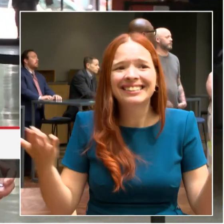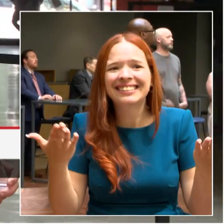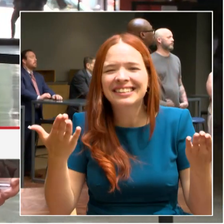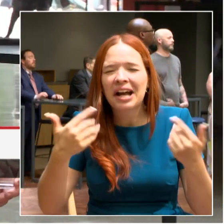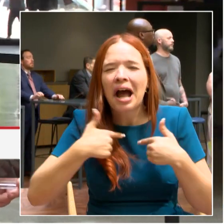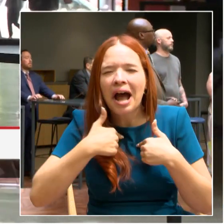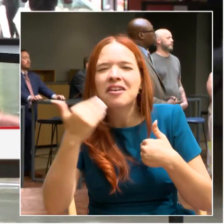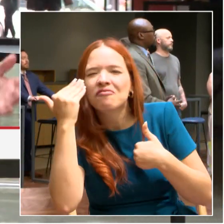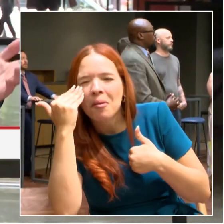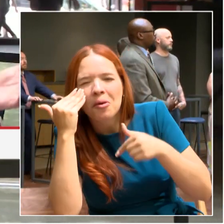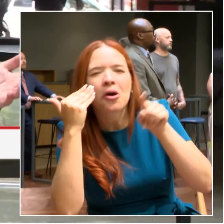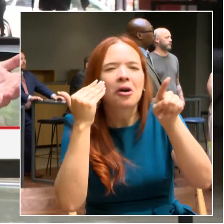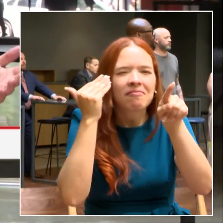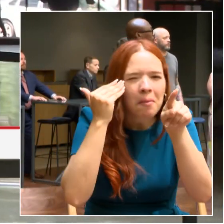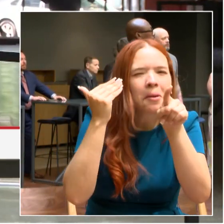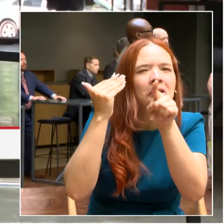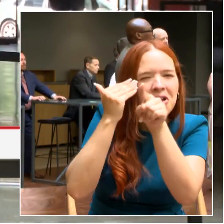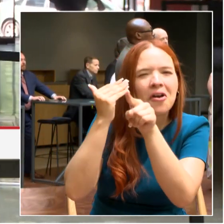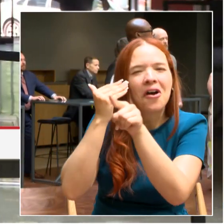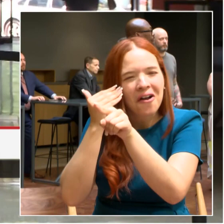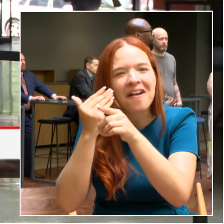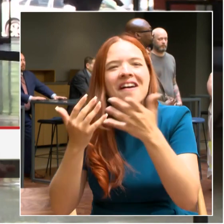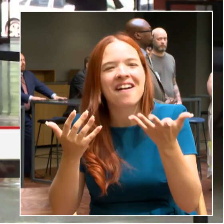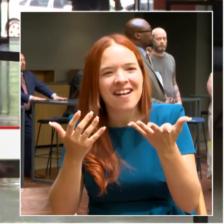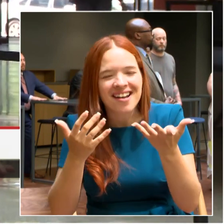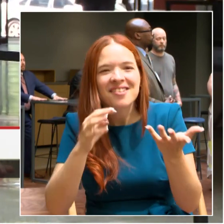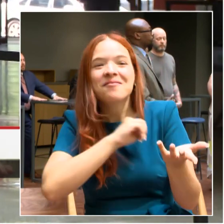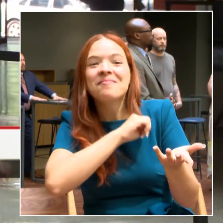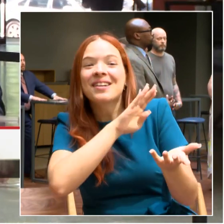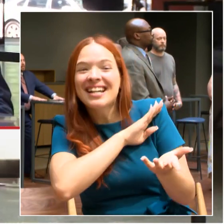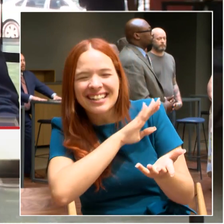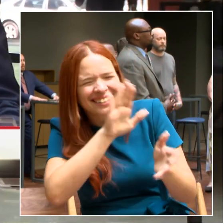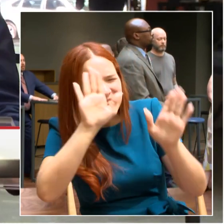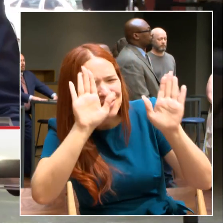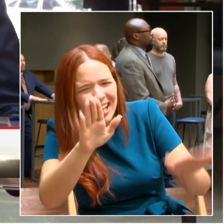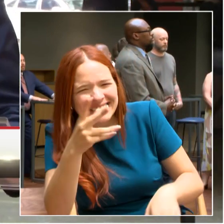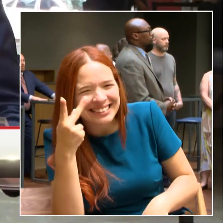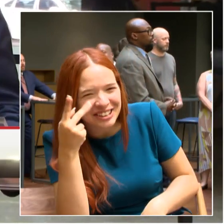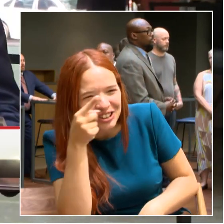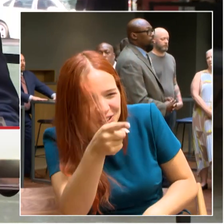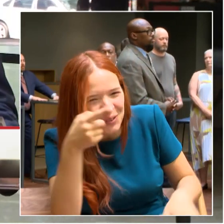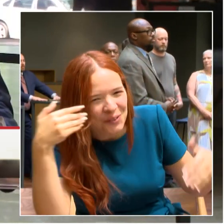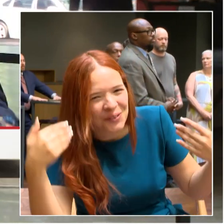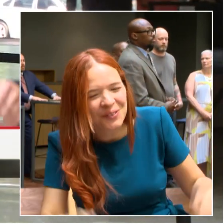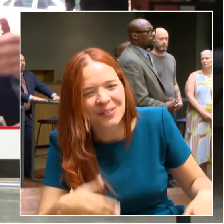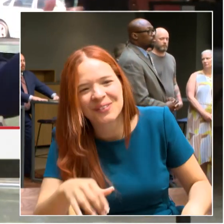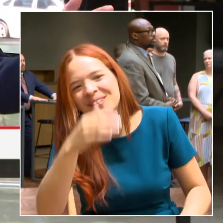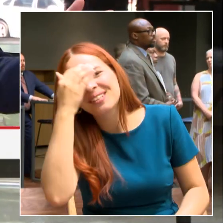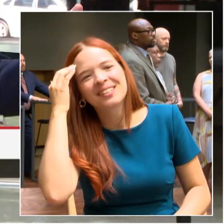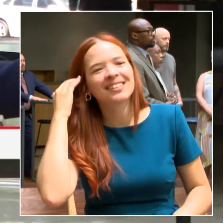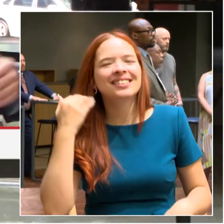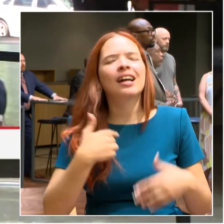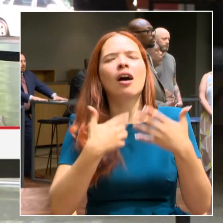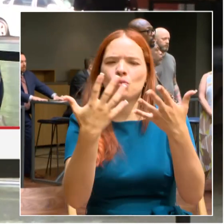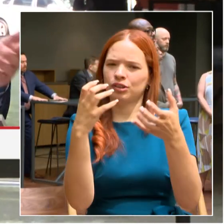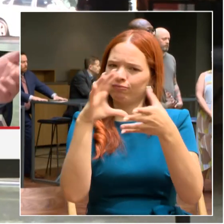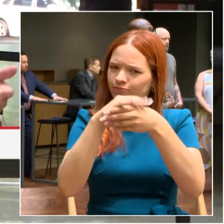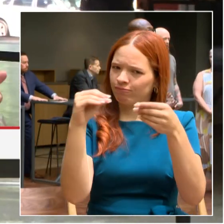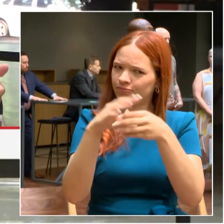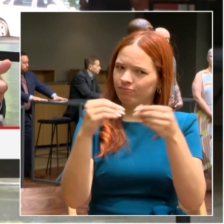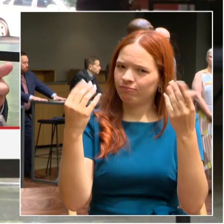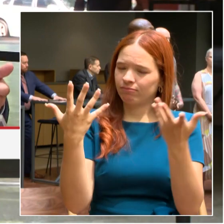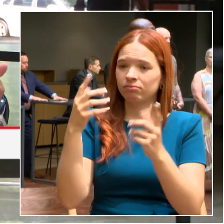I just want to talk a little bit about the journey the federal government's been on as an employer. First, throughout the